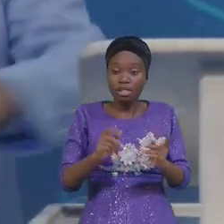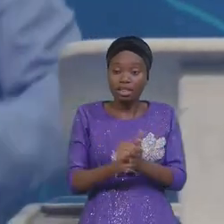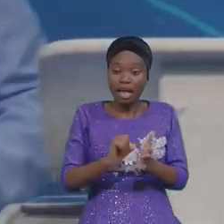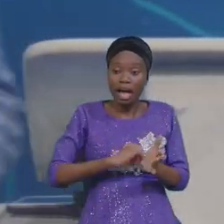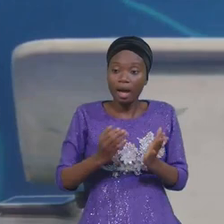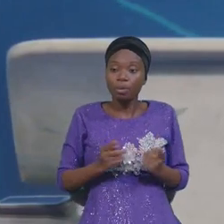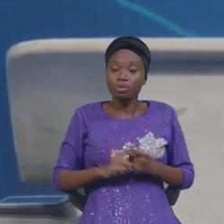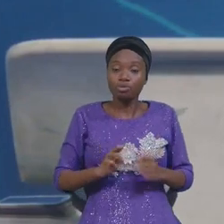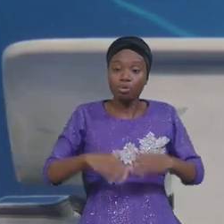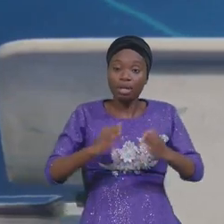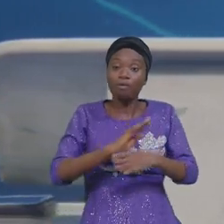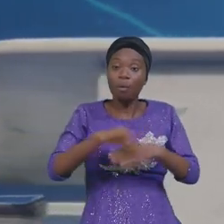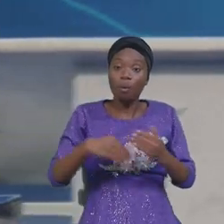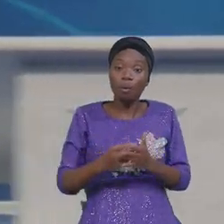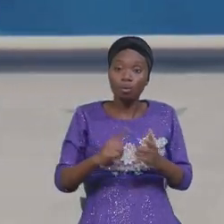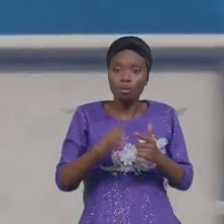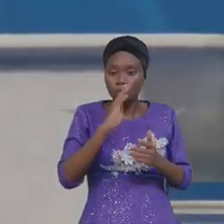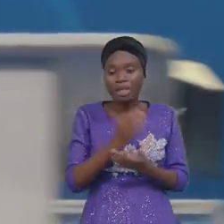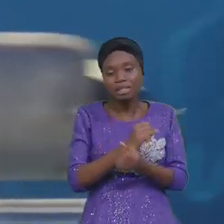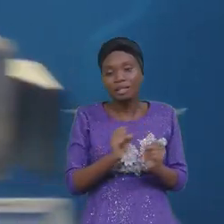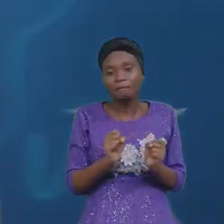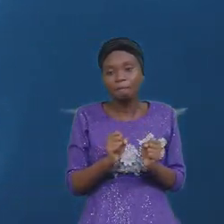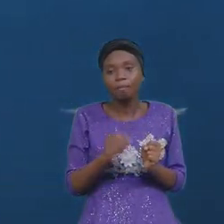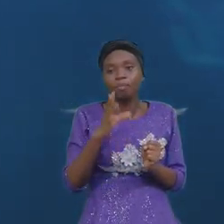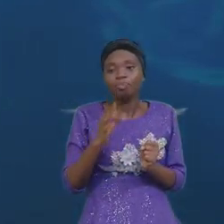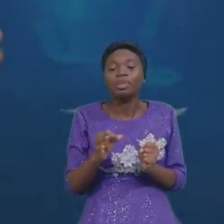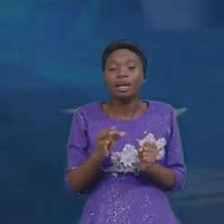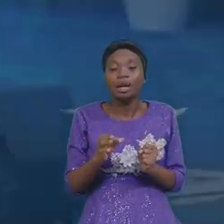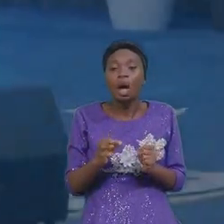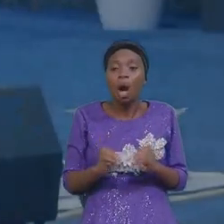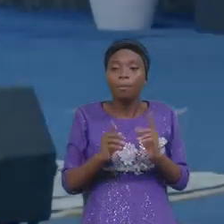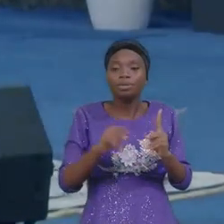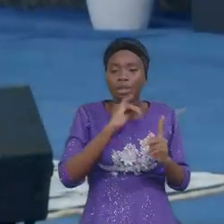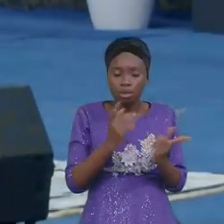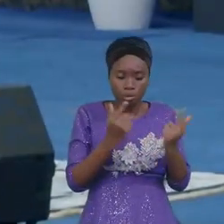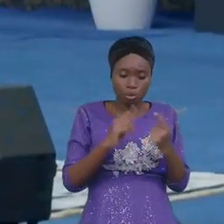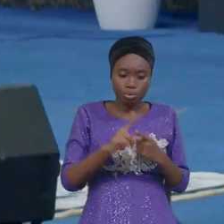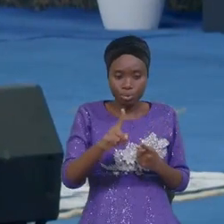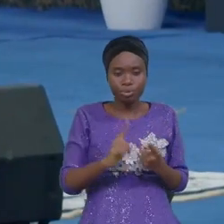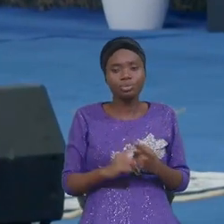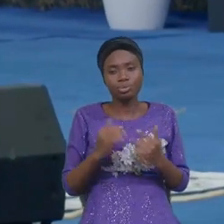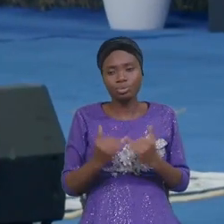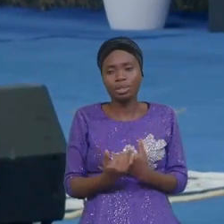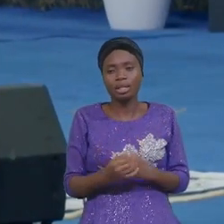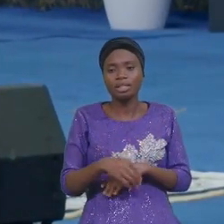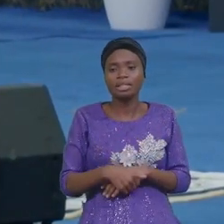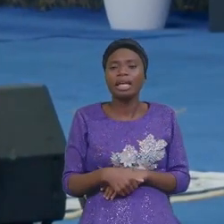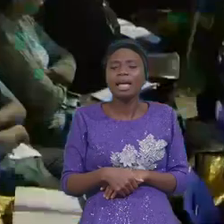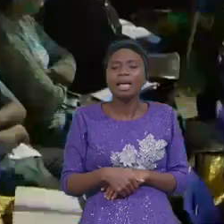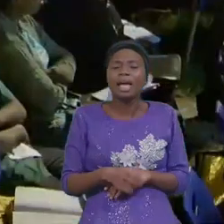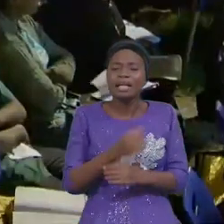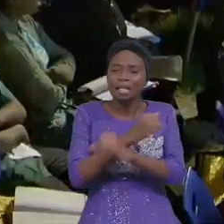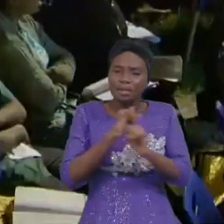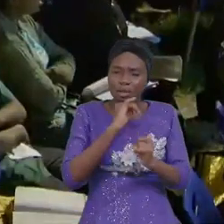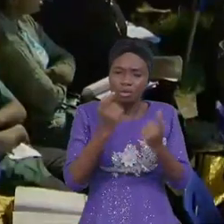to be saved? The chance is coming to you tonight. Salvation is coming to you